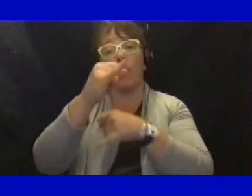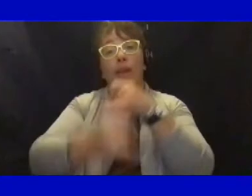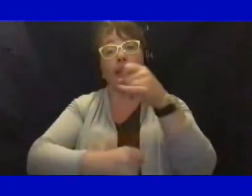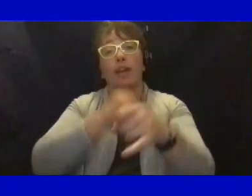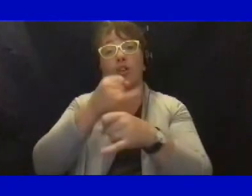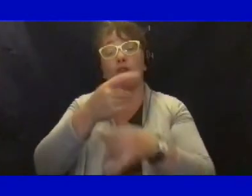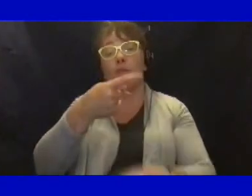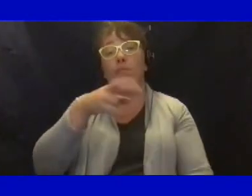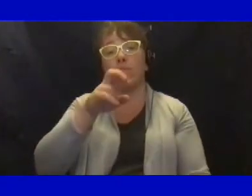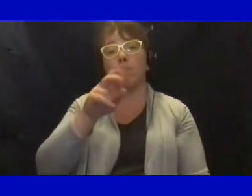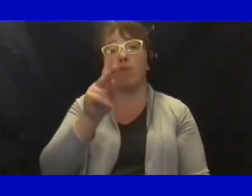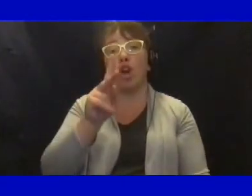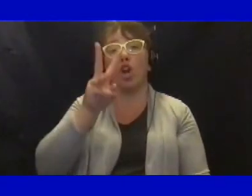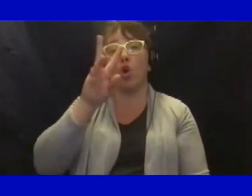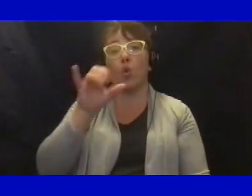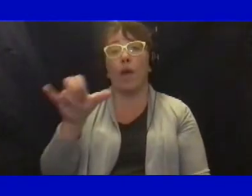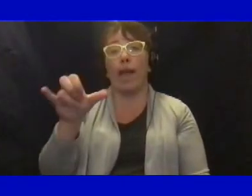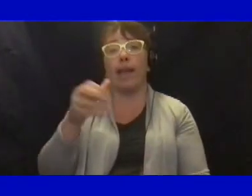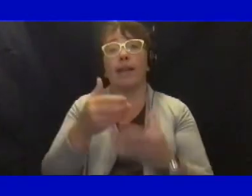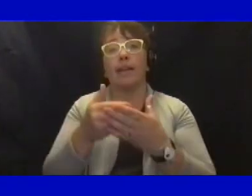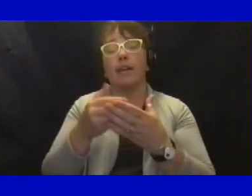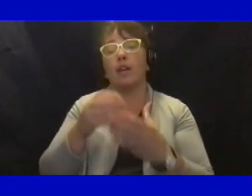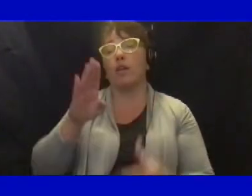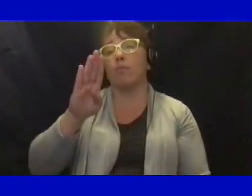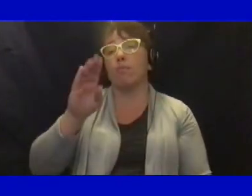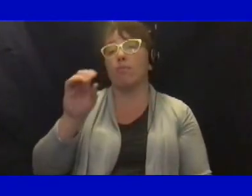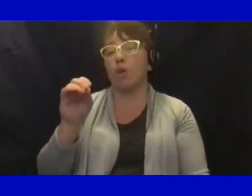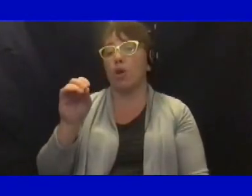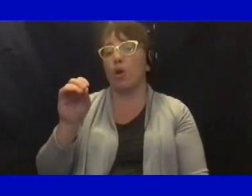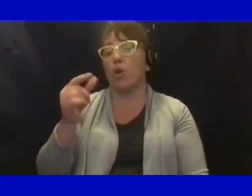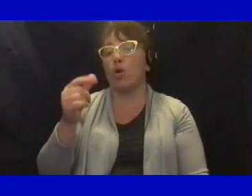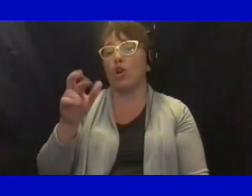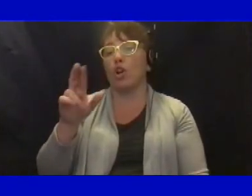Park. That's an area where the